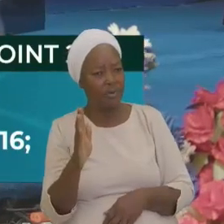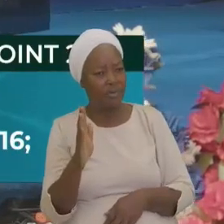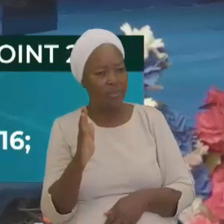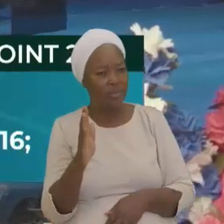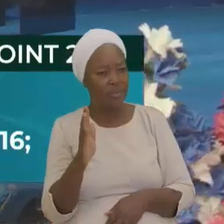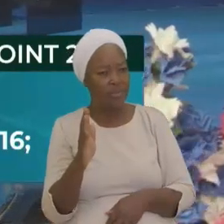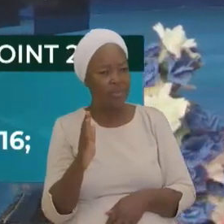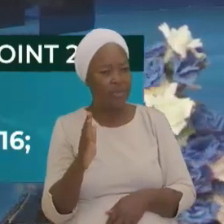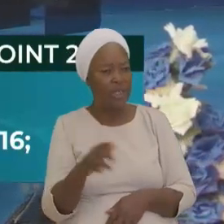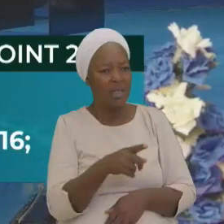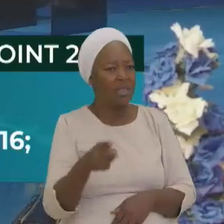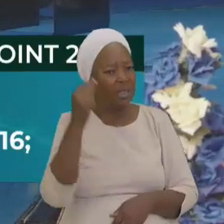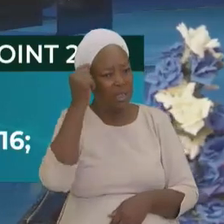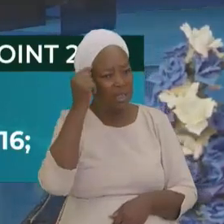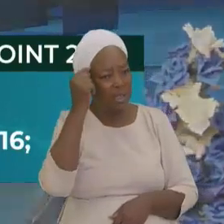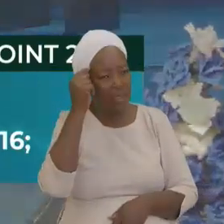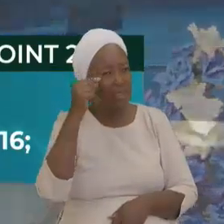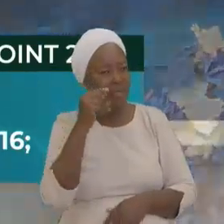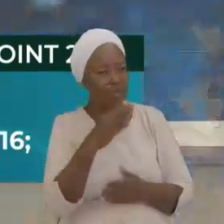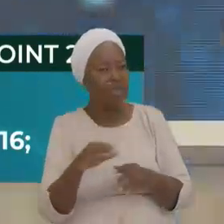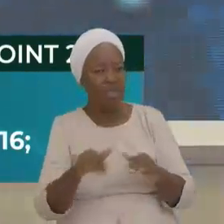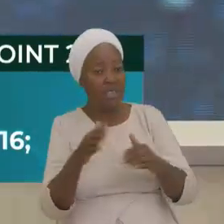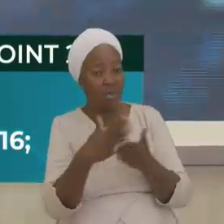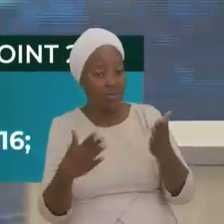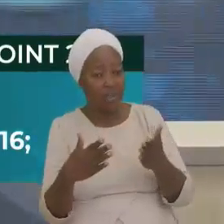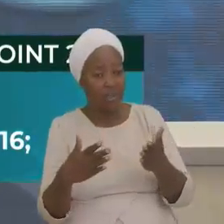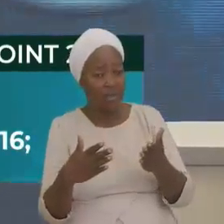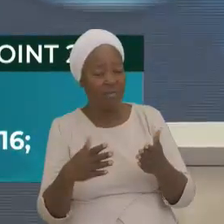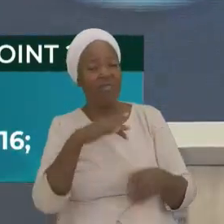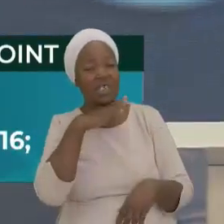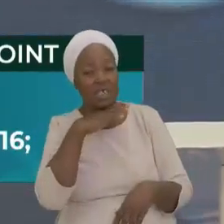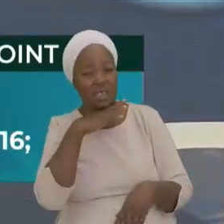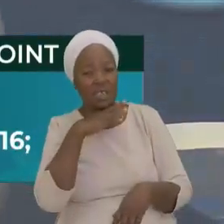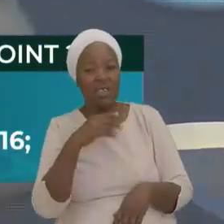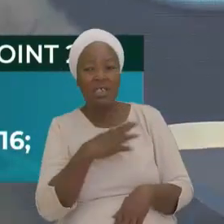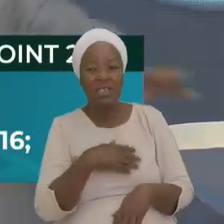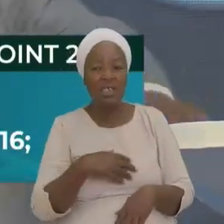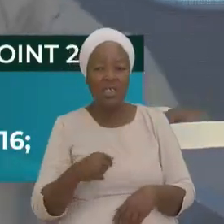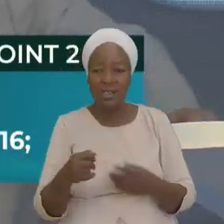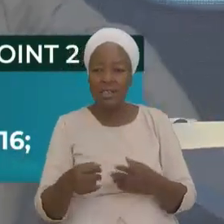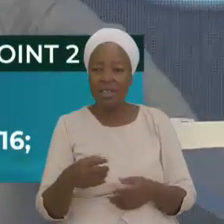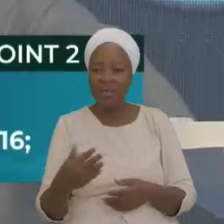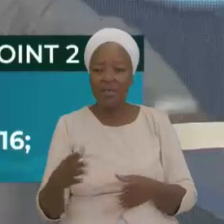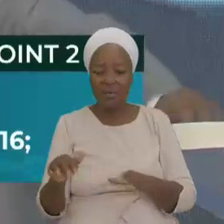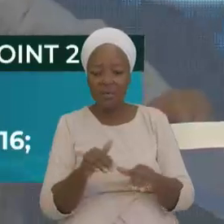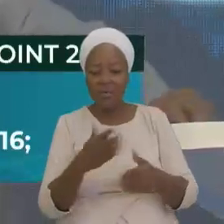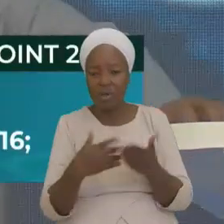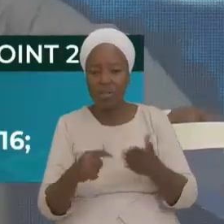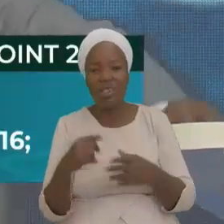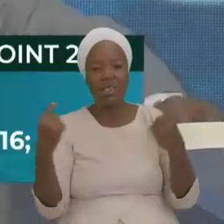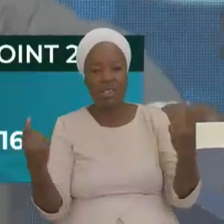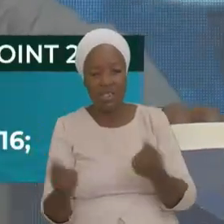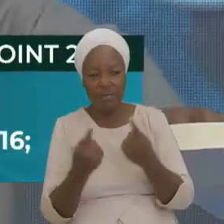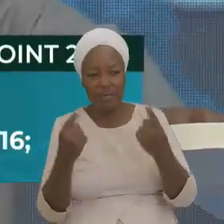They think something defiling. They think something sinful. If they knew